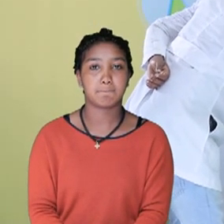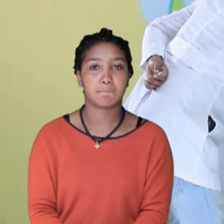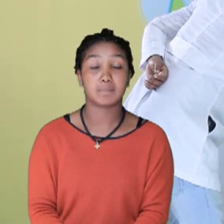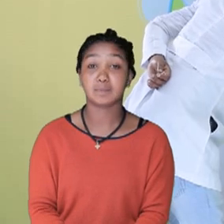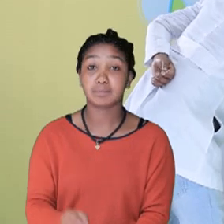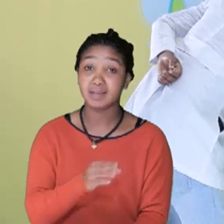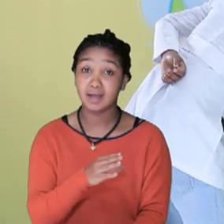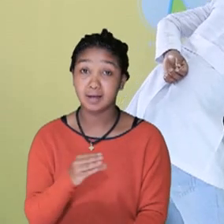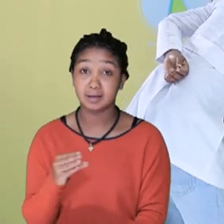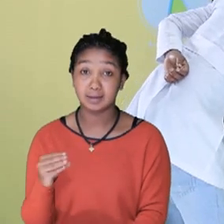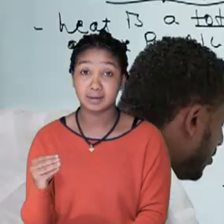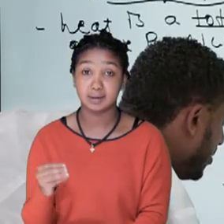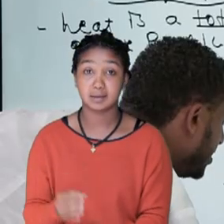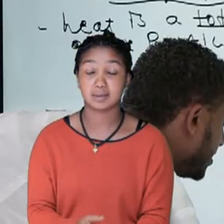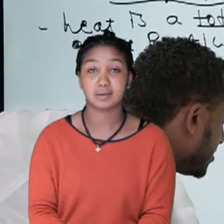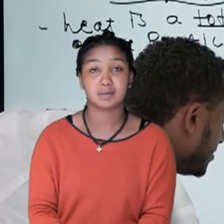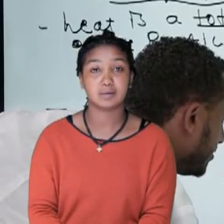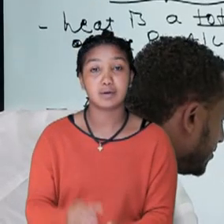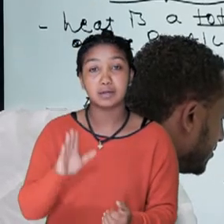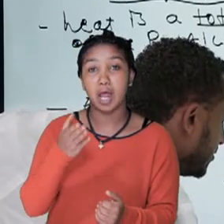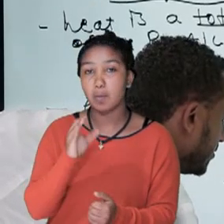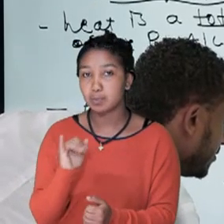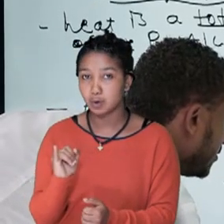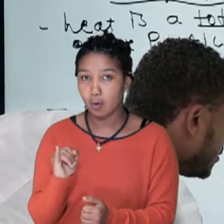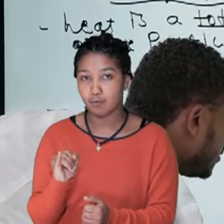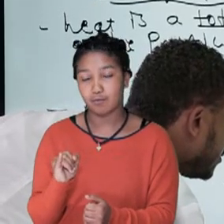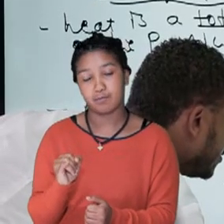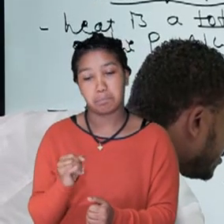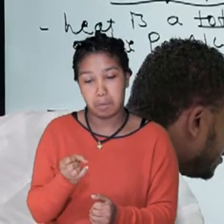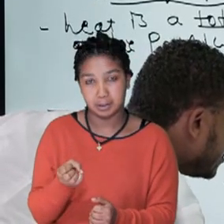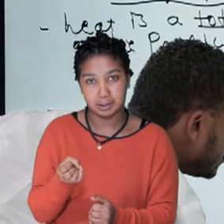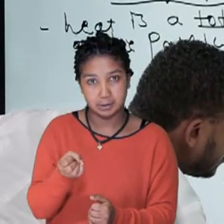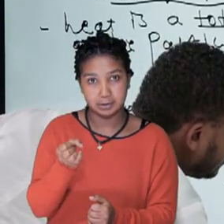and type of particles.